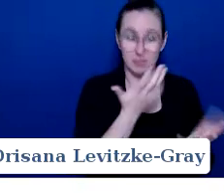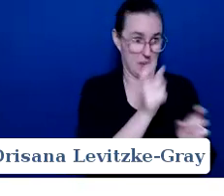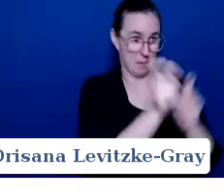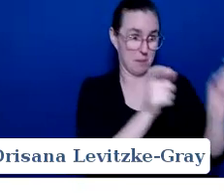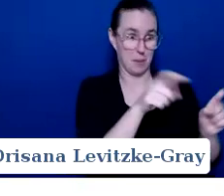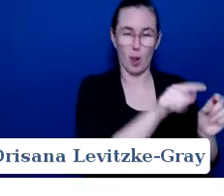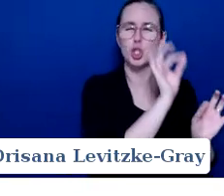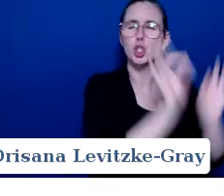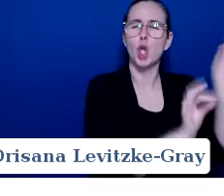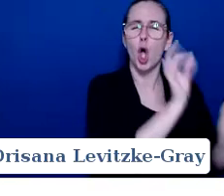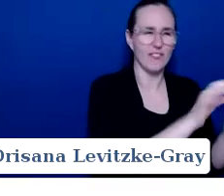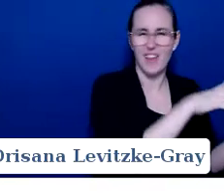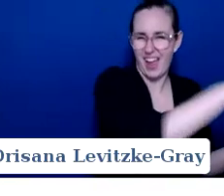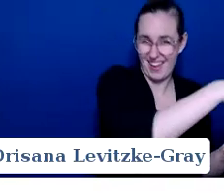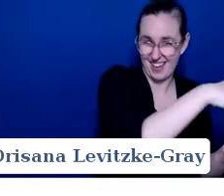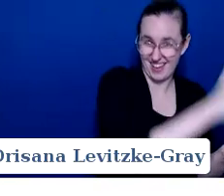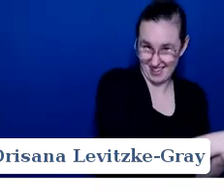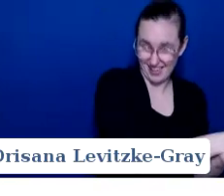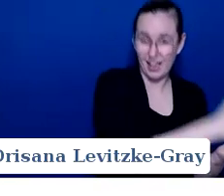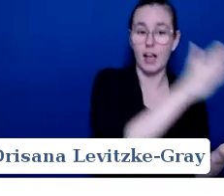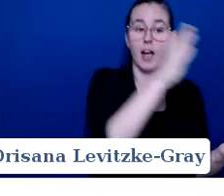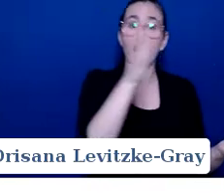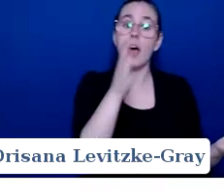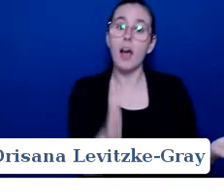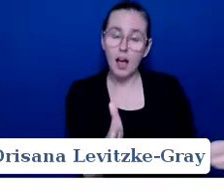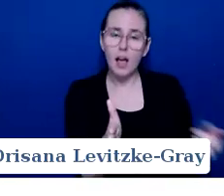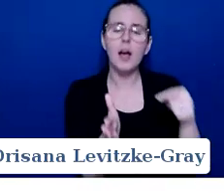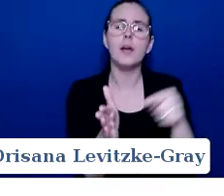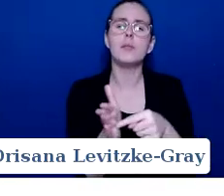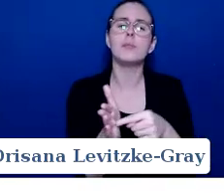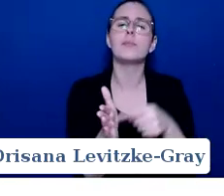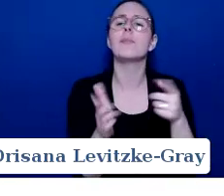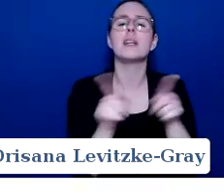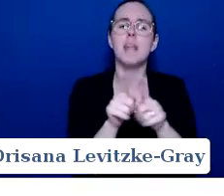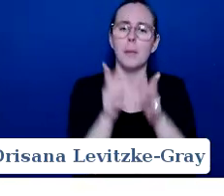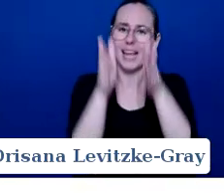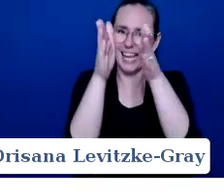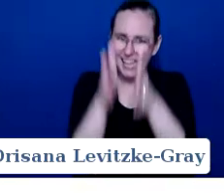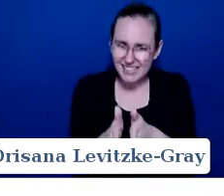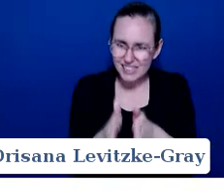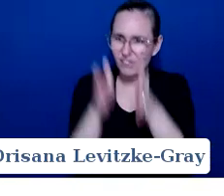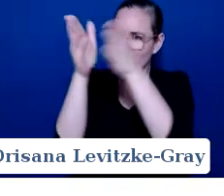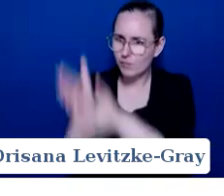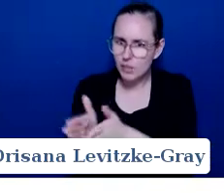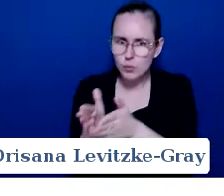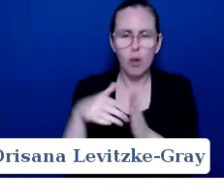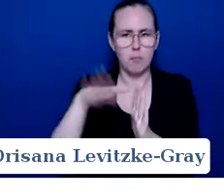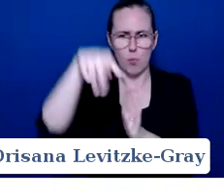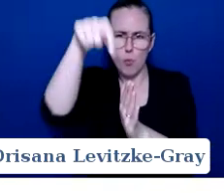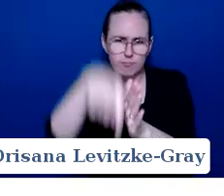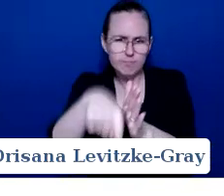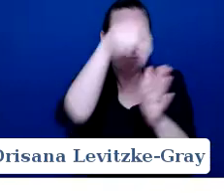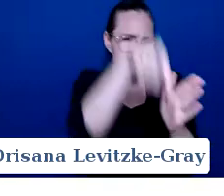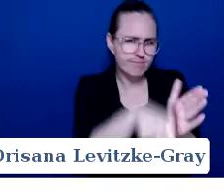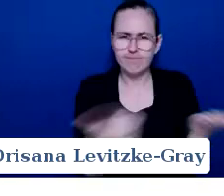we start to work mainly with the Washington Group short set of questions. Why? Because most of the country now